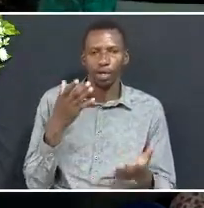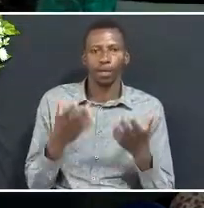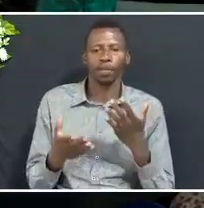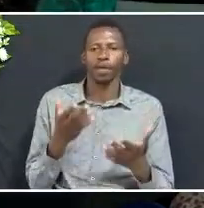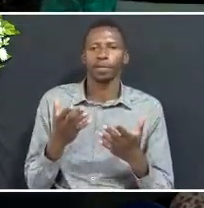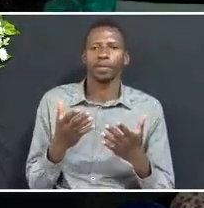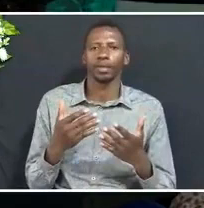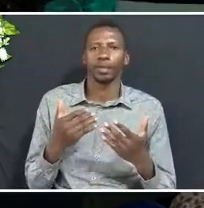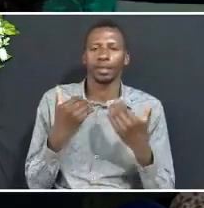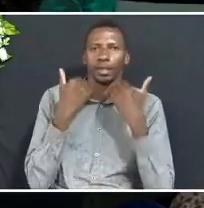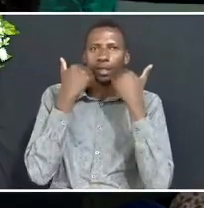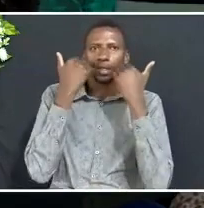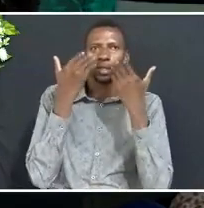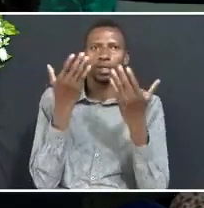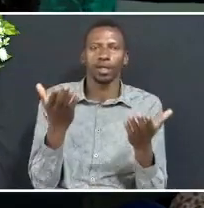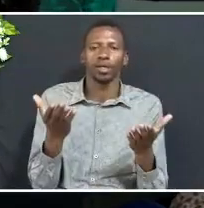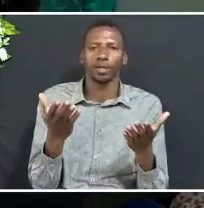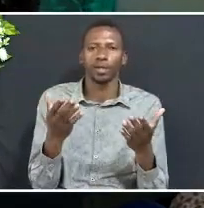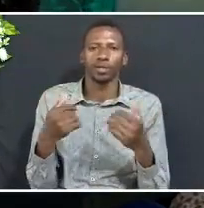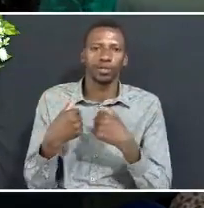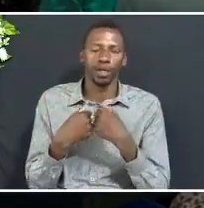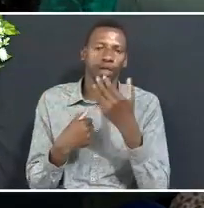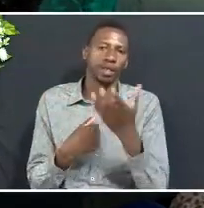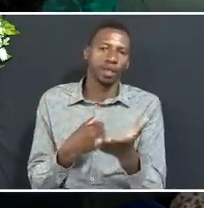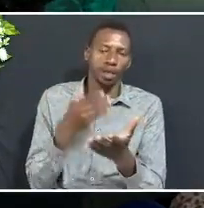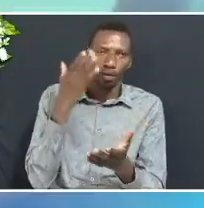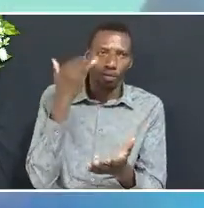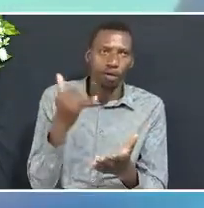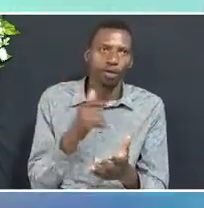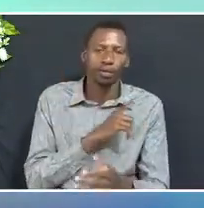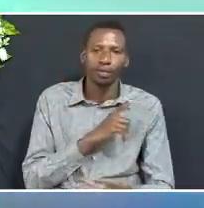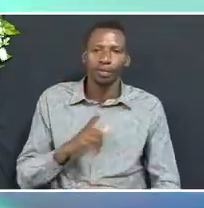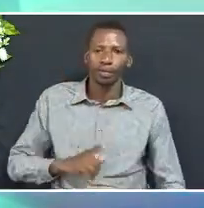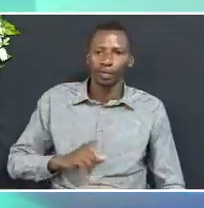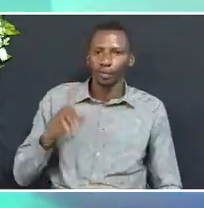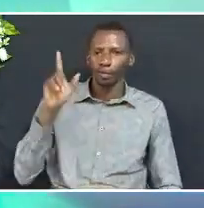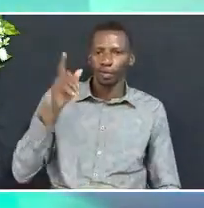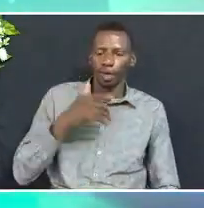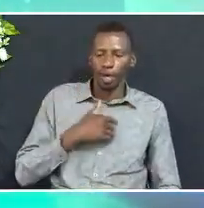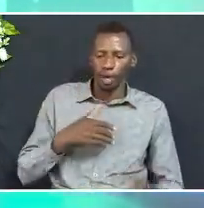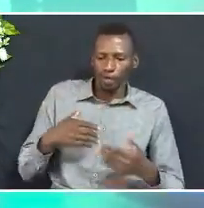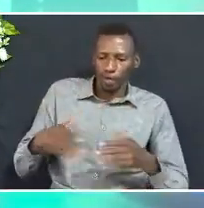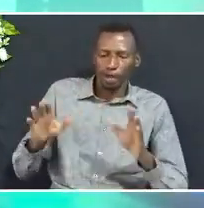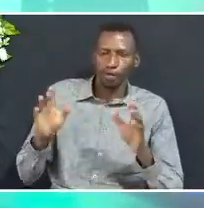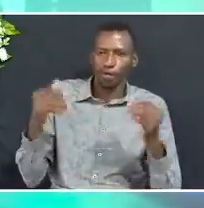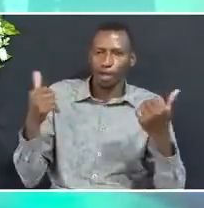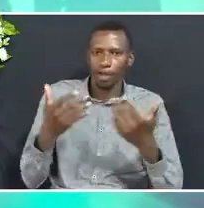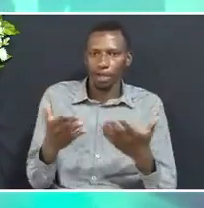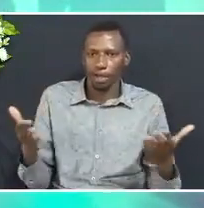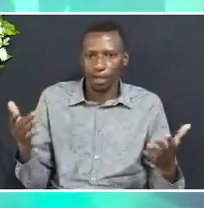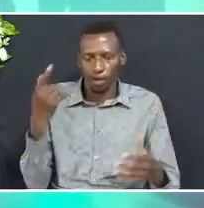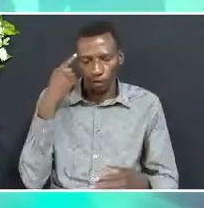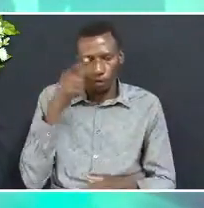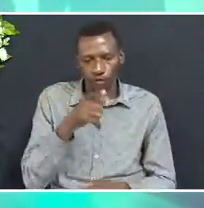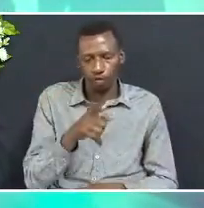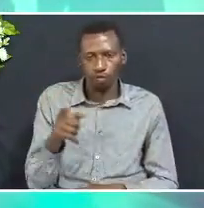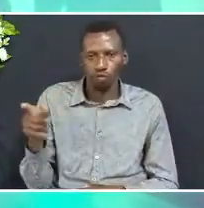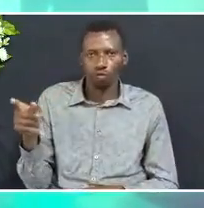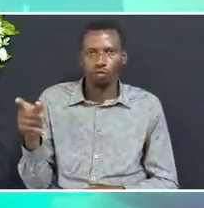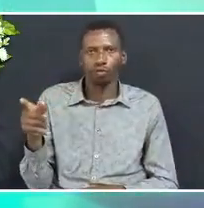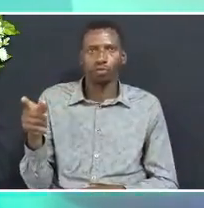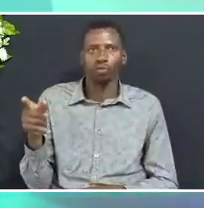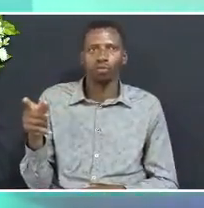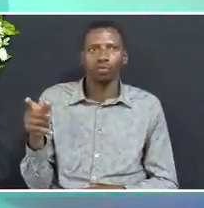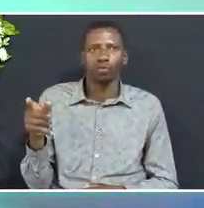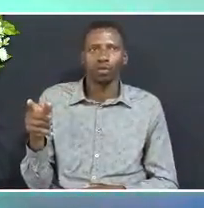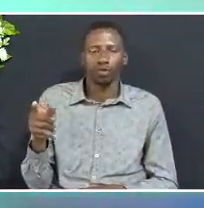into frustrations, because the Lord has not left anything undone for you to have